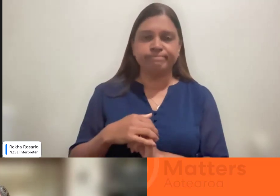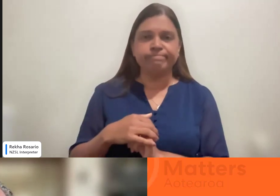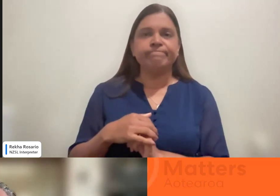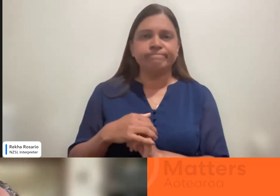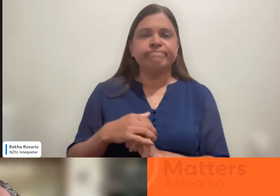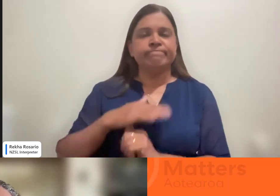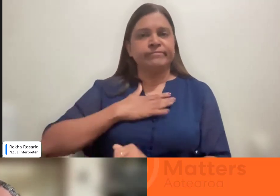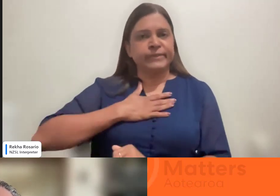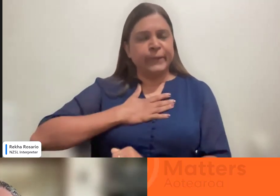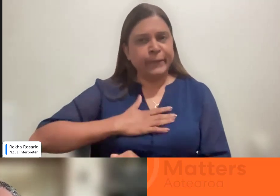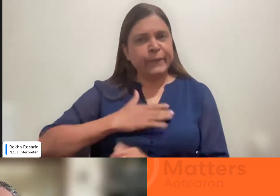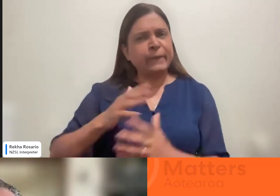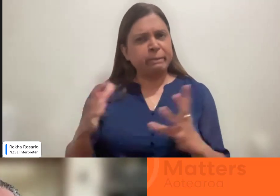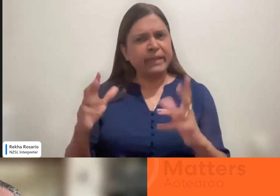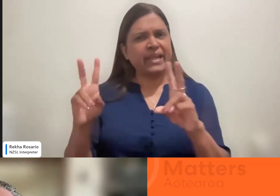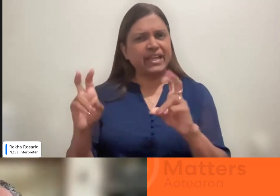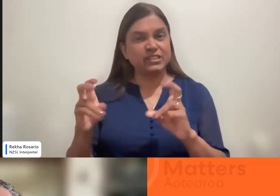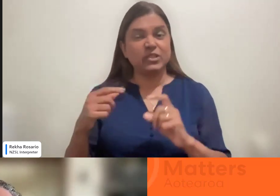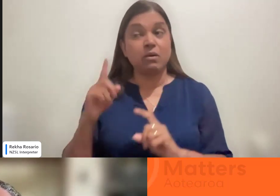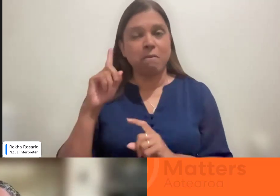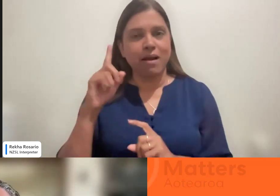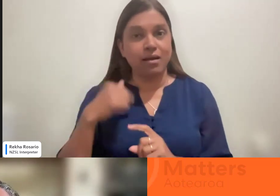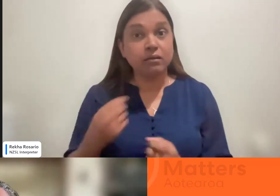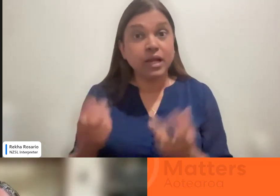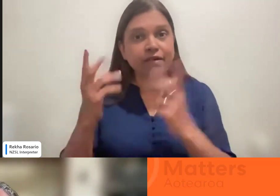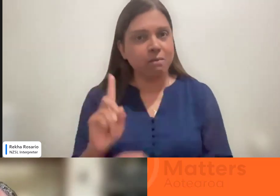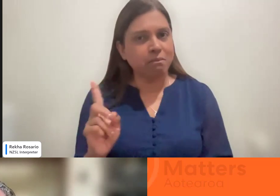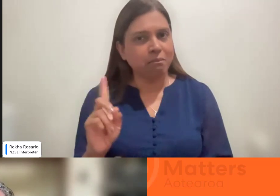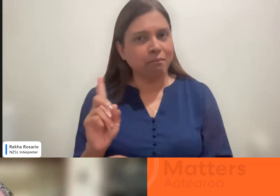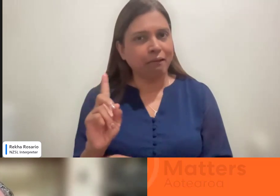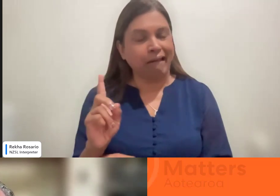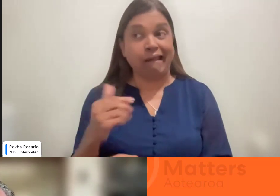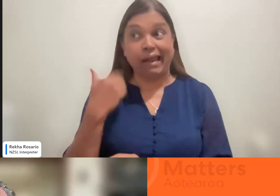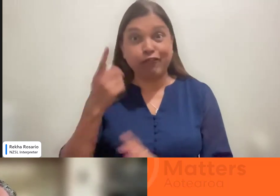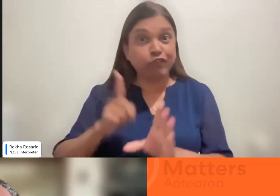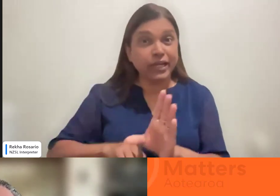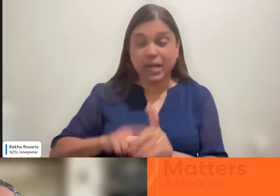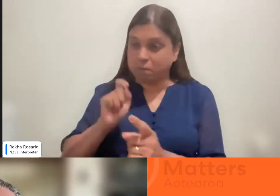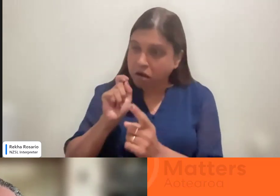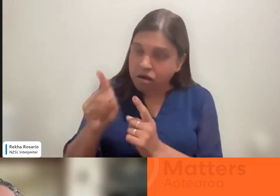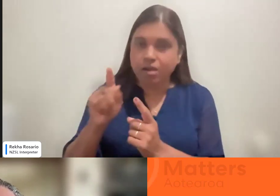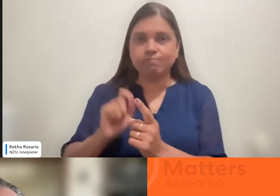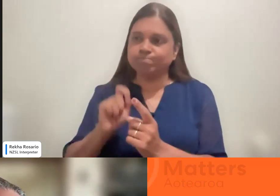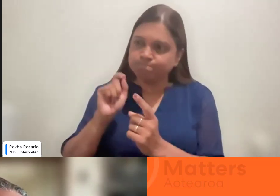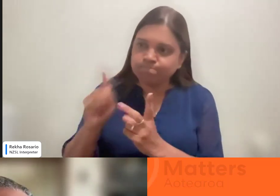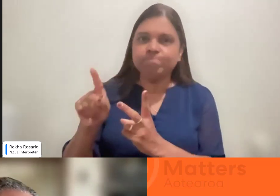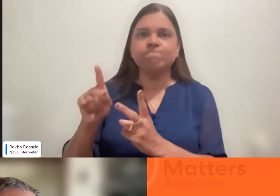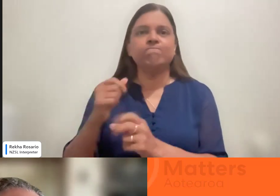So I'm a little bit of a stirrer. So what I do is put in a job every year saying this doesn't work, and if people close that job,